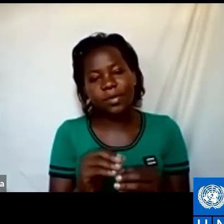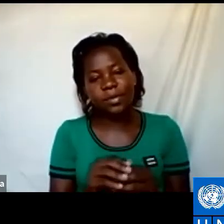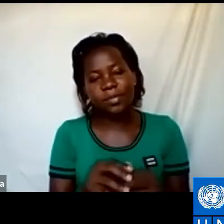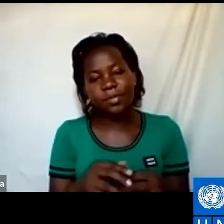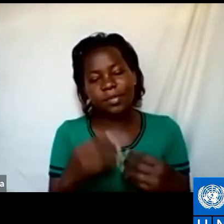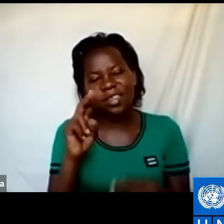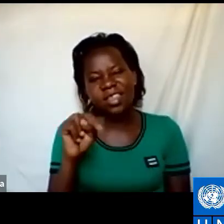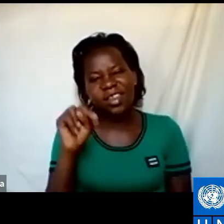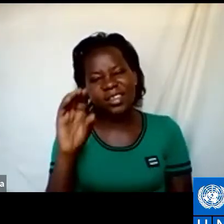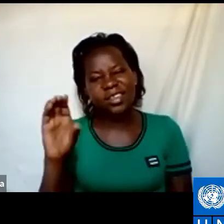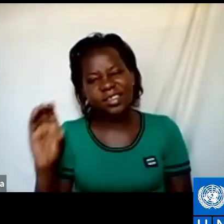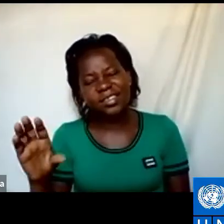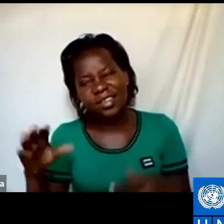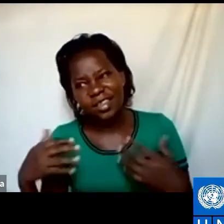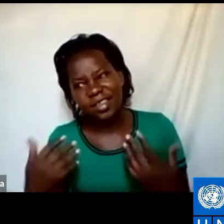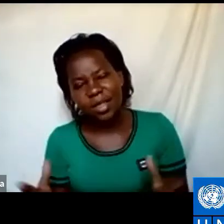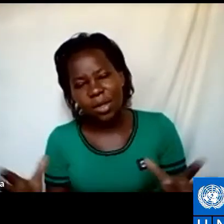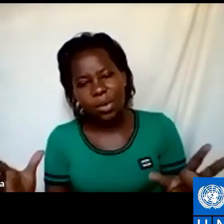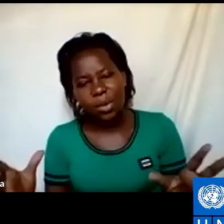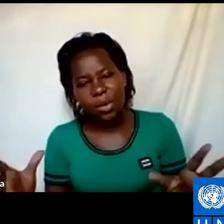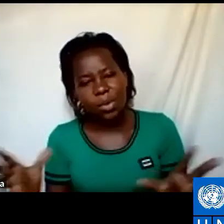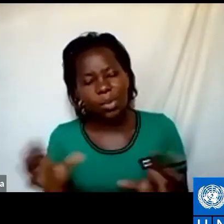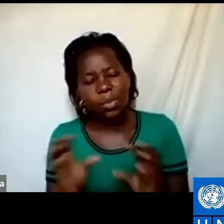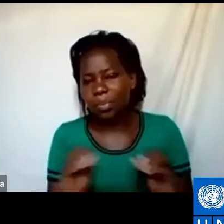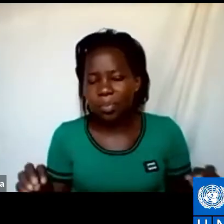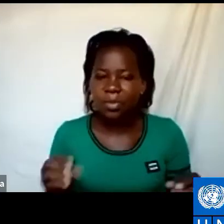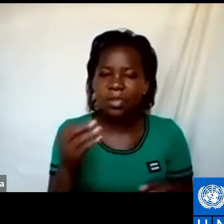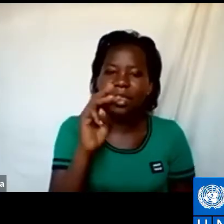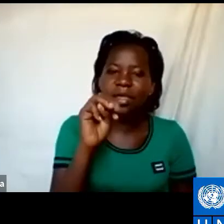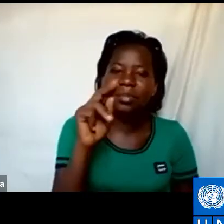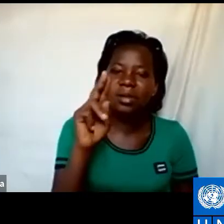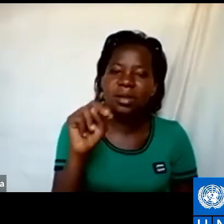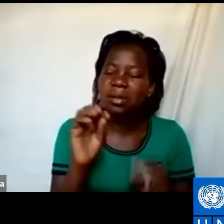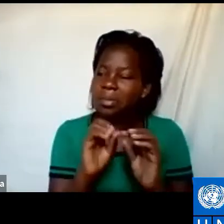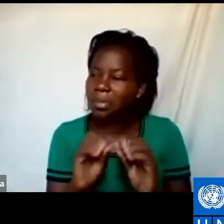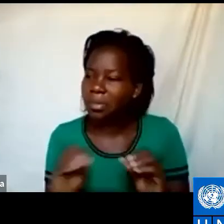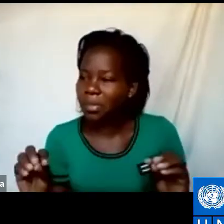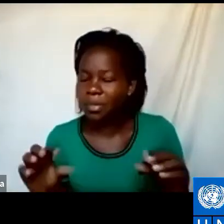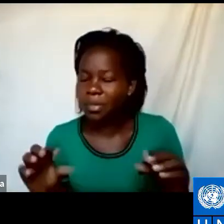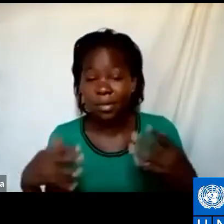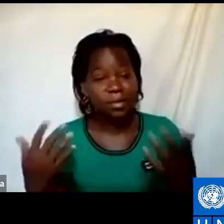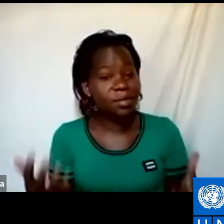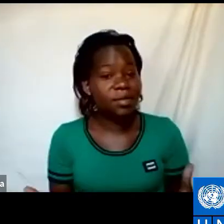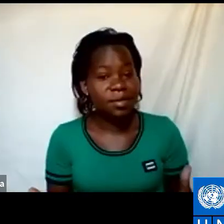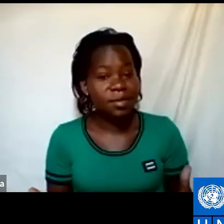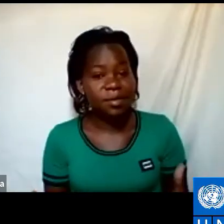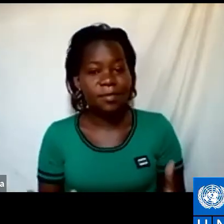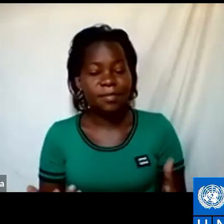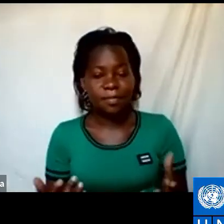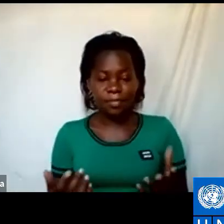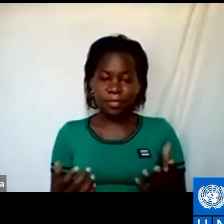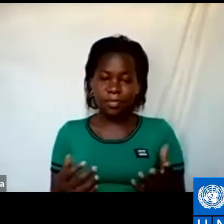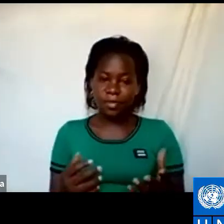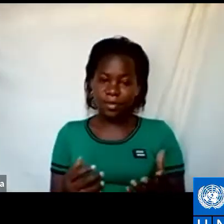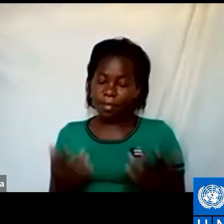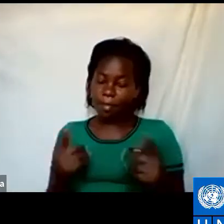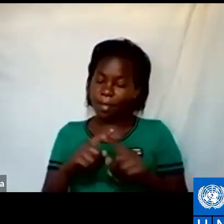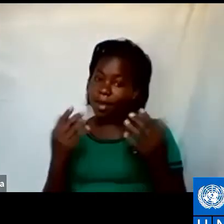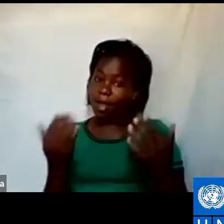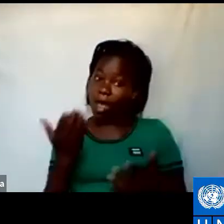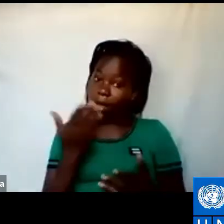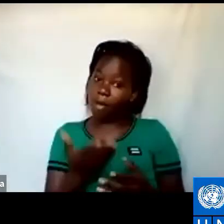NCC, without the MTNs and the Airtels and those companies of this world? They're all here and they have made